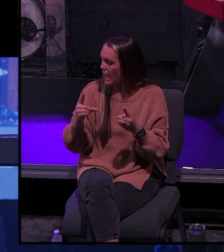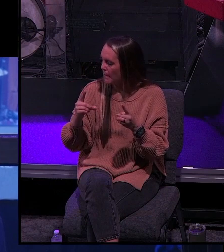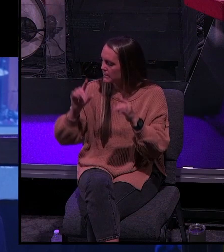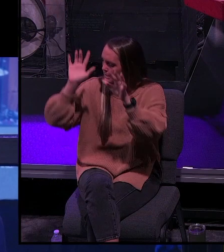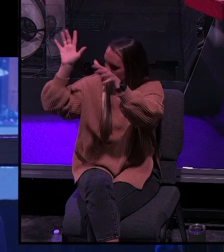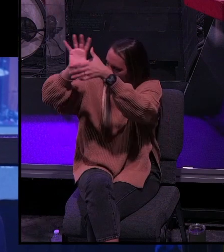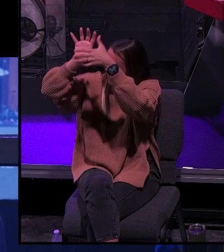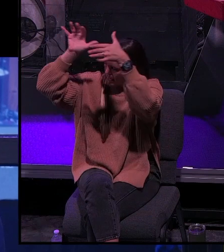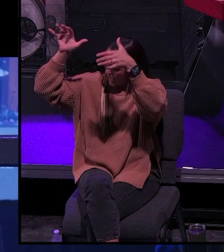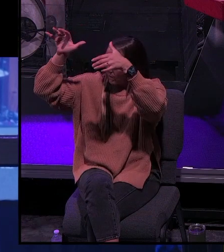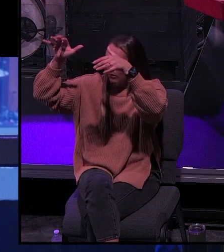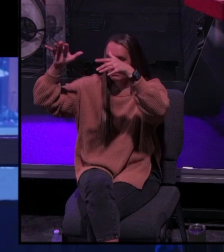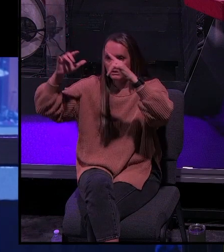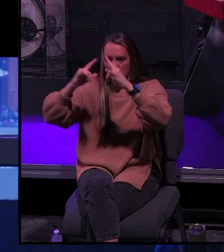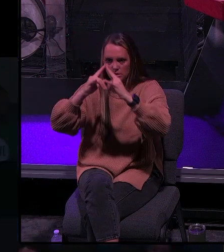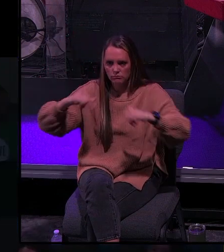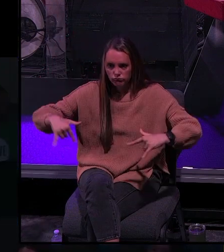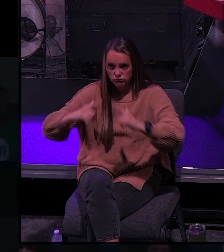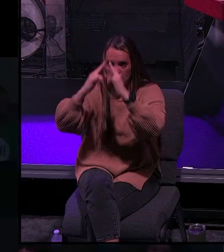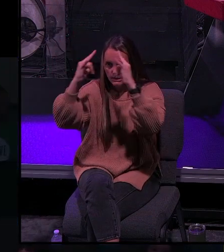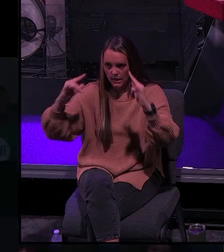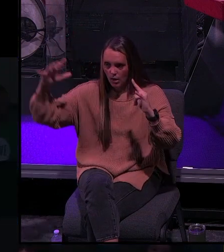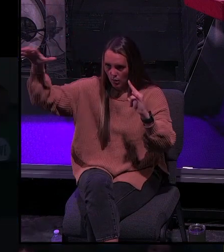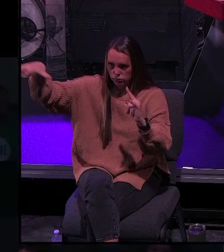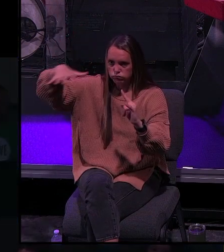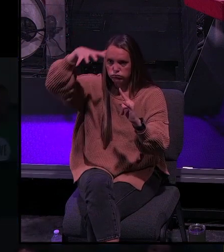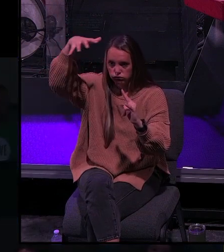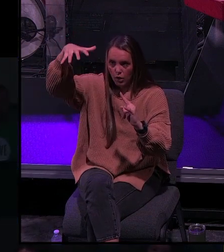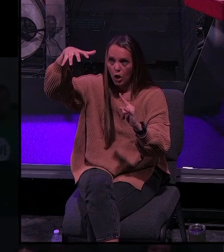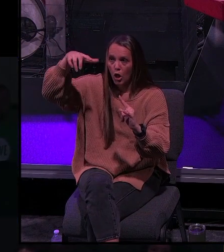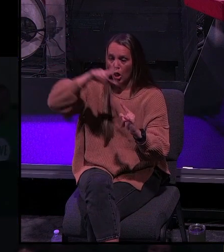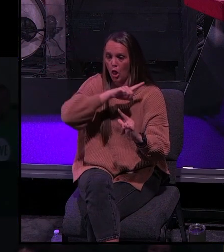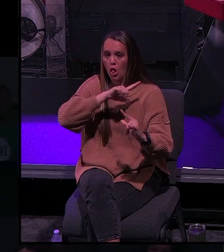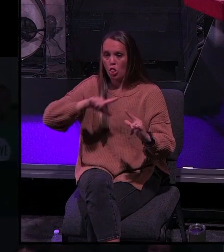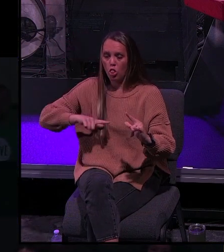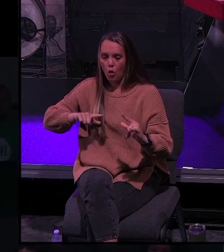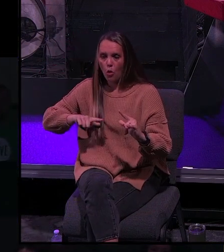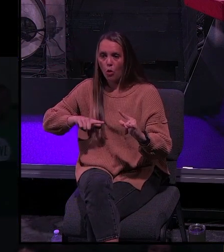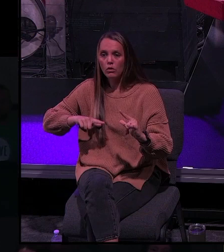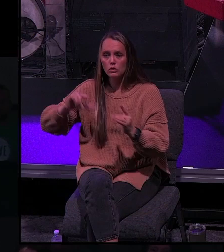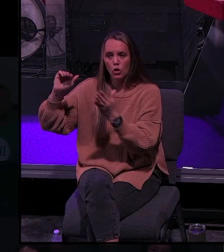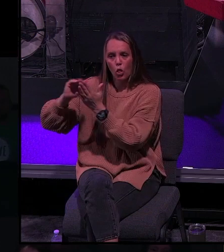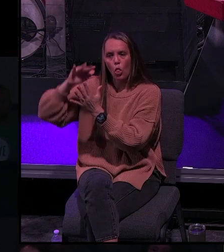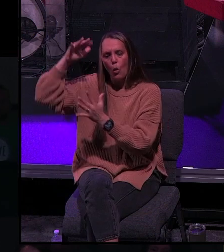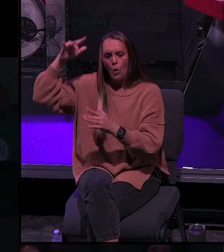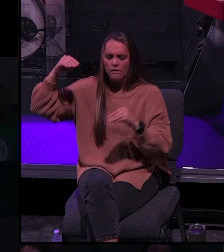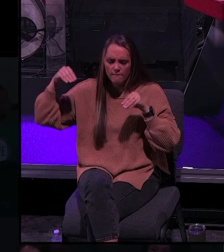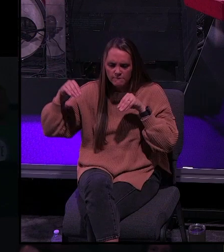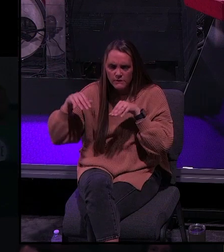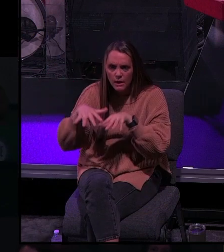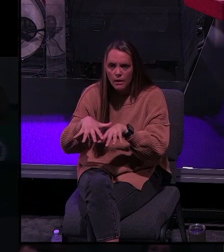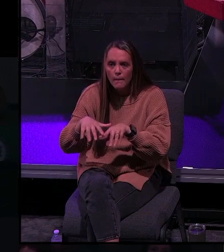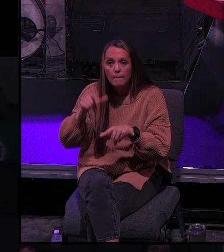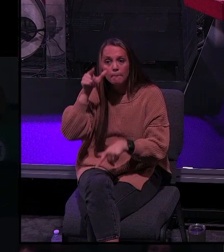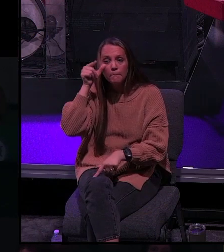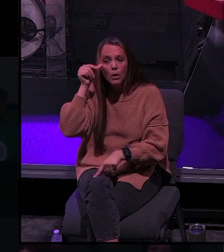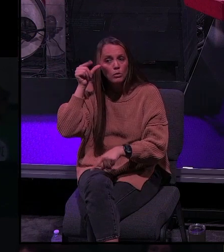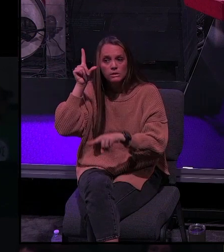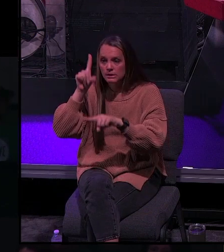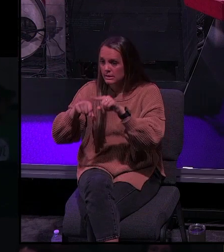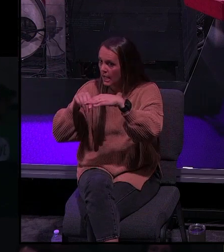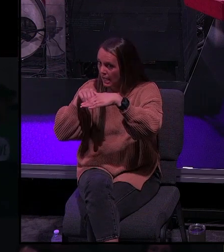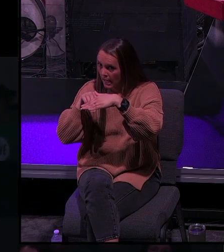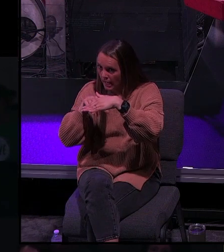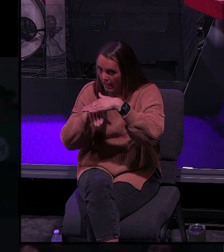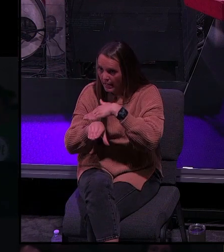tent of meeting, and the glory of the Lord filled the tabernacle. Moses could not enter the tent of meeting because the cloud had